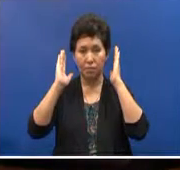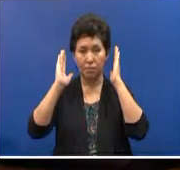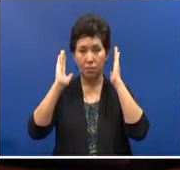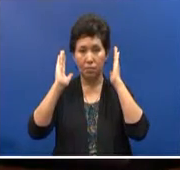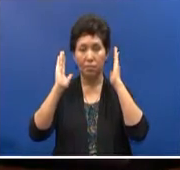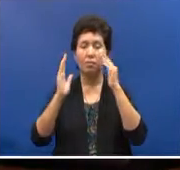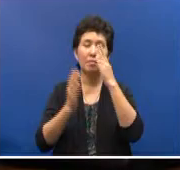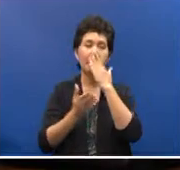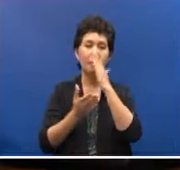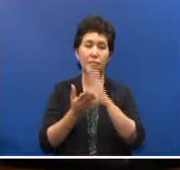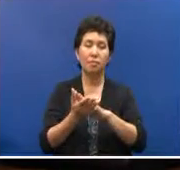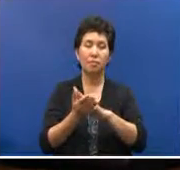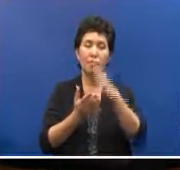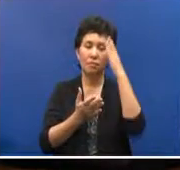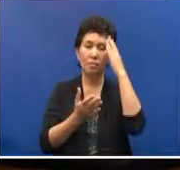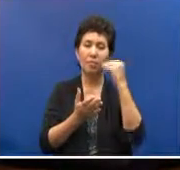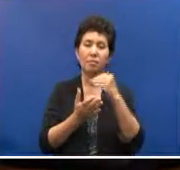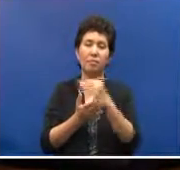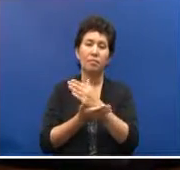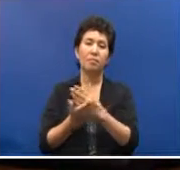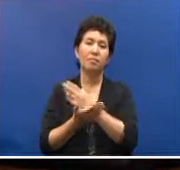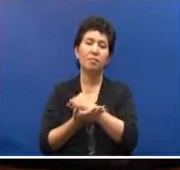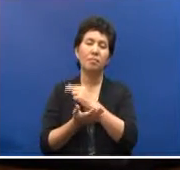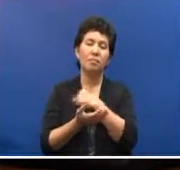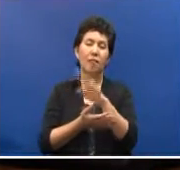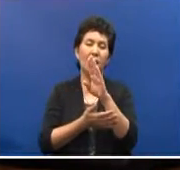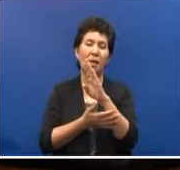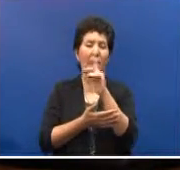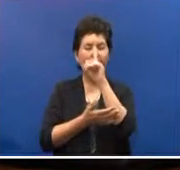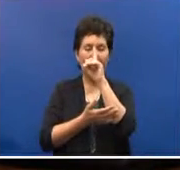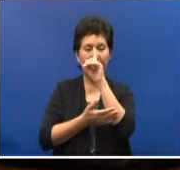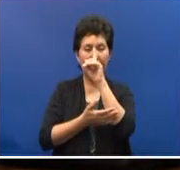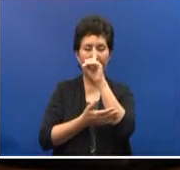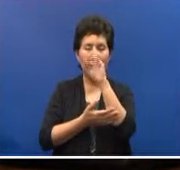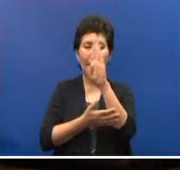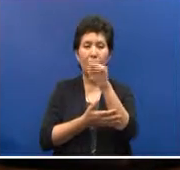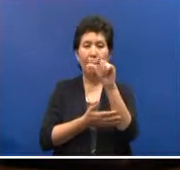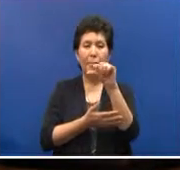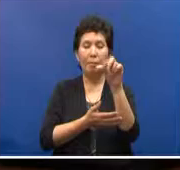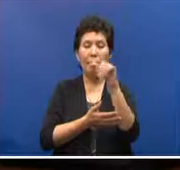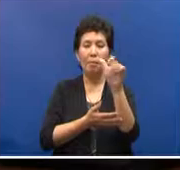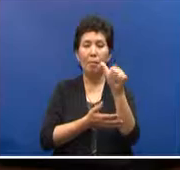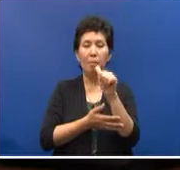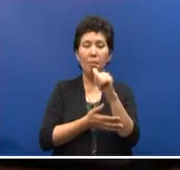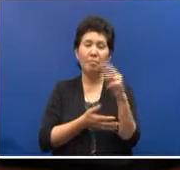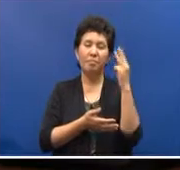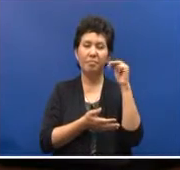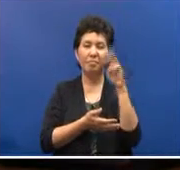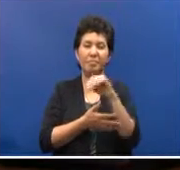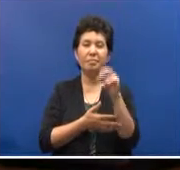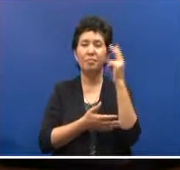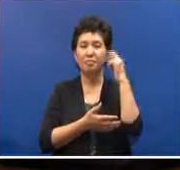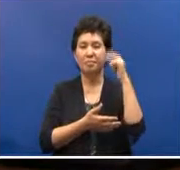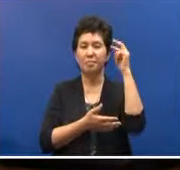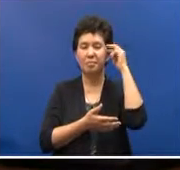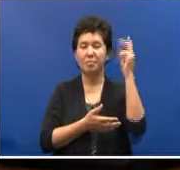bad experience with some of Indonesia, Bangladesh, okay, people from Bangladesh, okay, Myanmar, Vietnam, right,